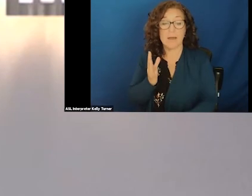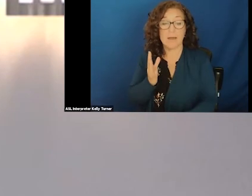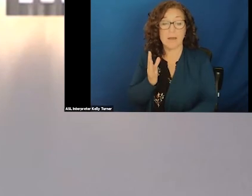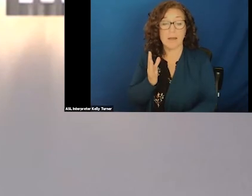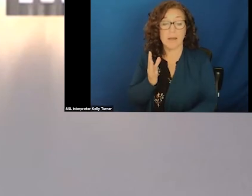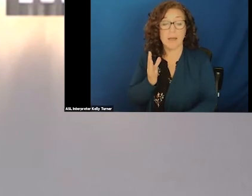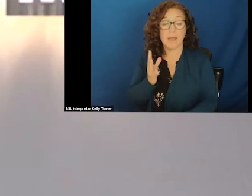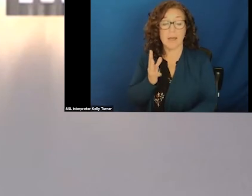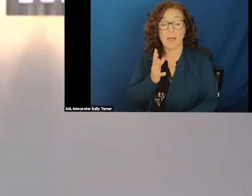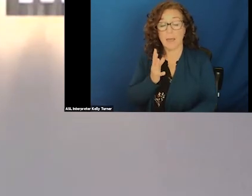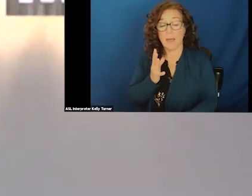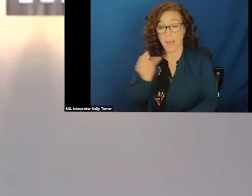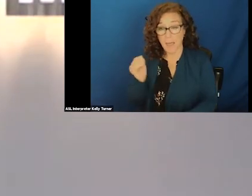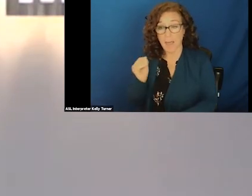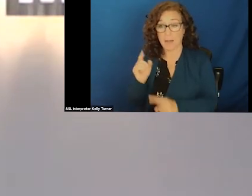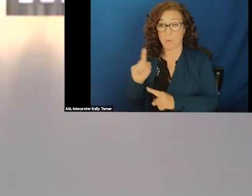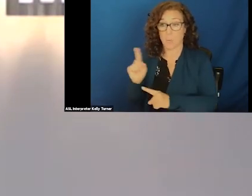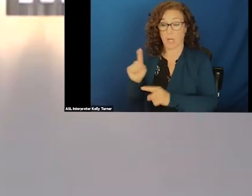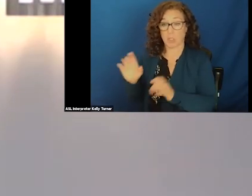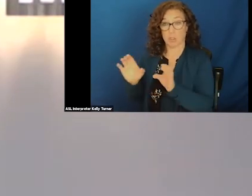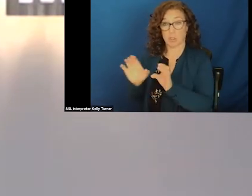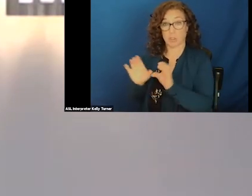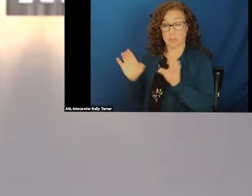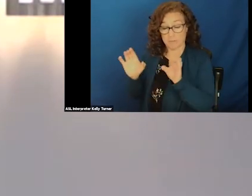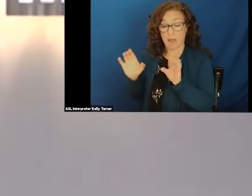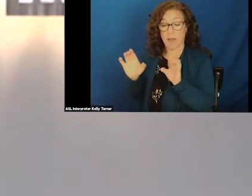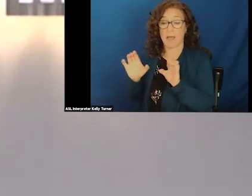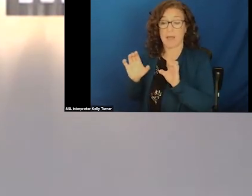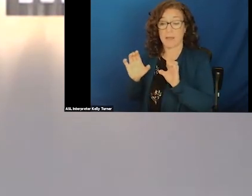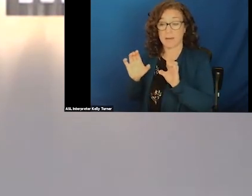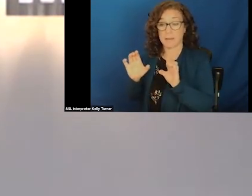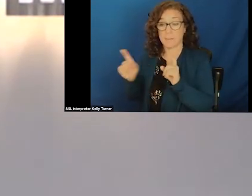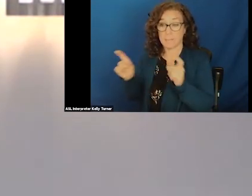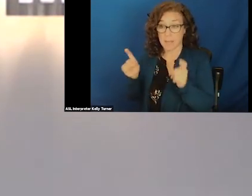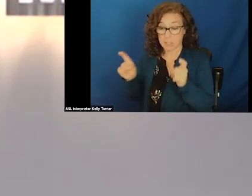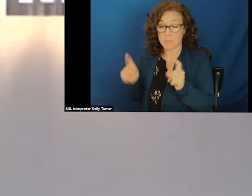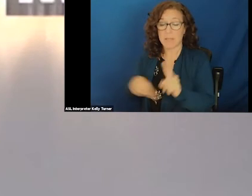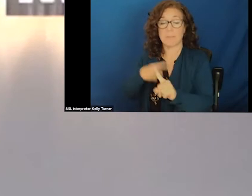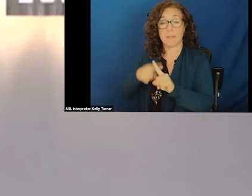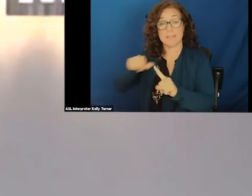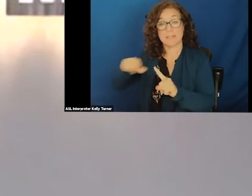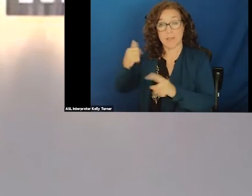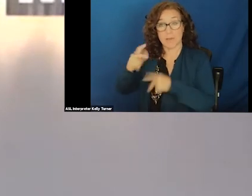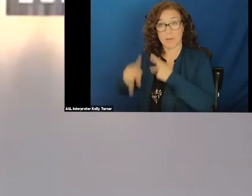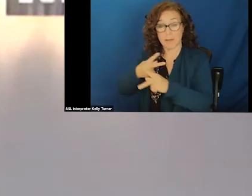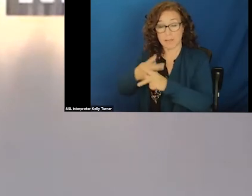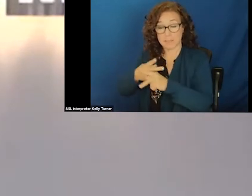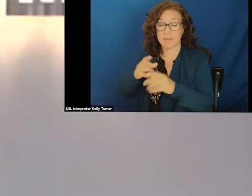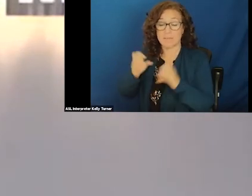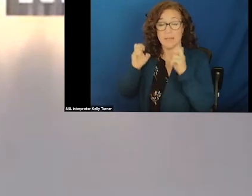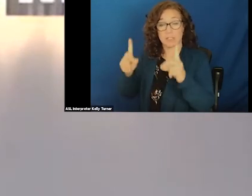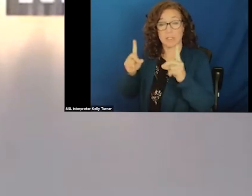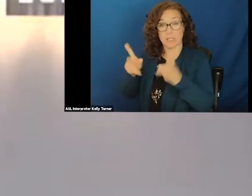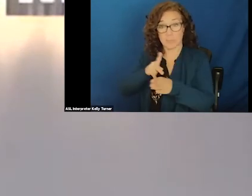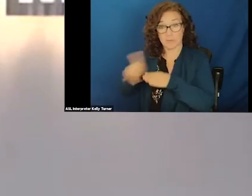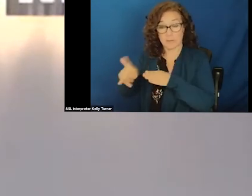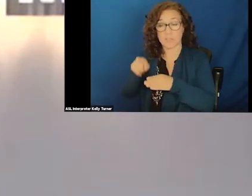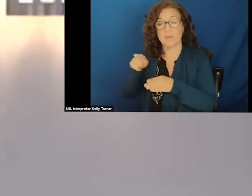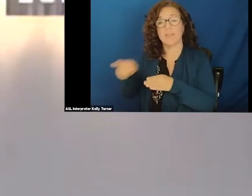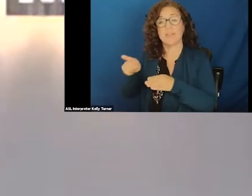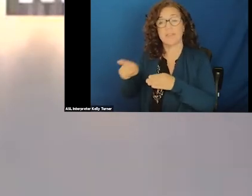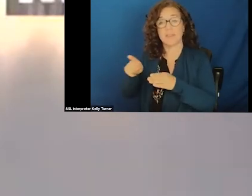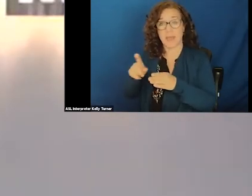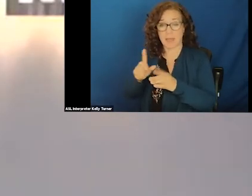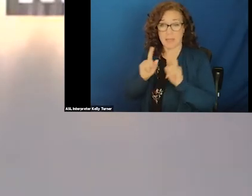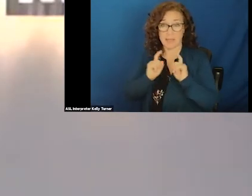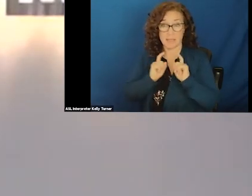other educational professionals contribute to the establishment and promotion of a positive and productive instructional